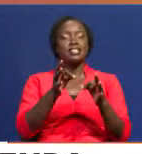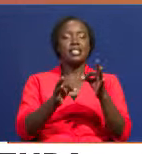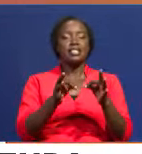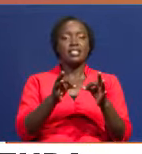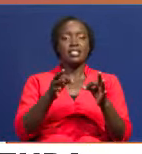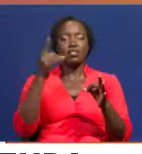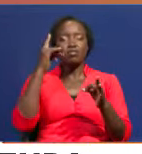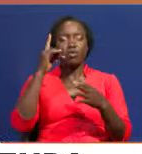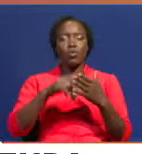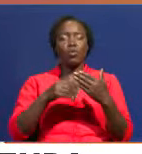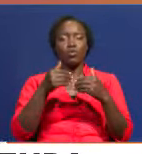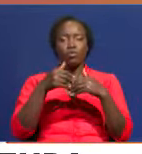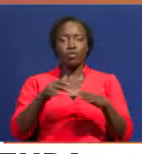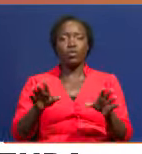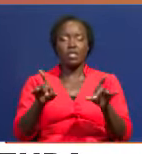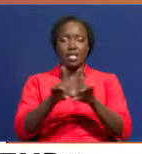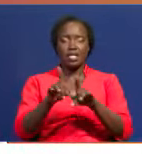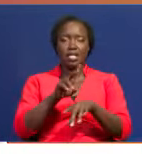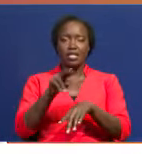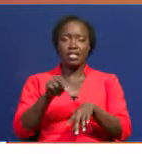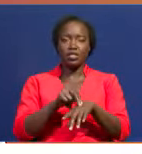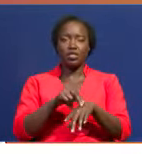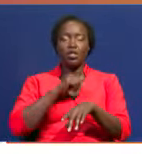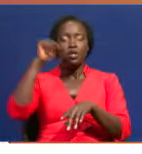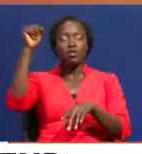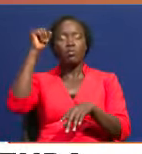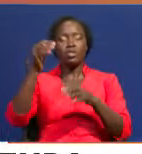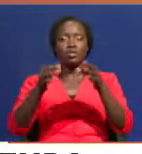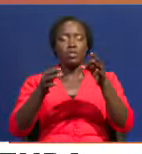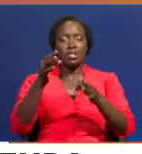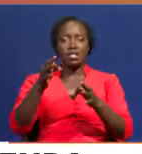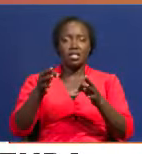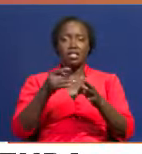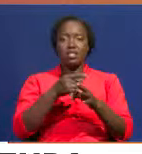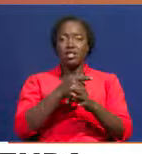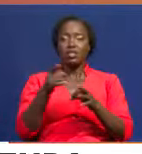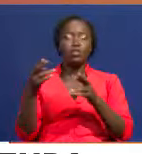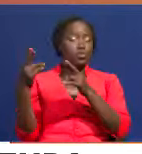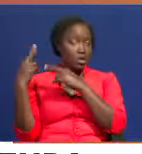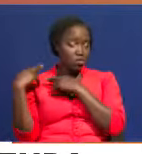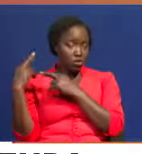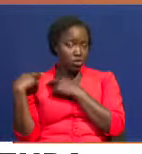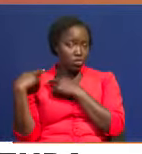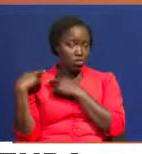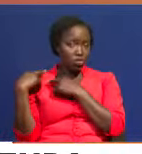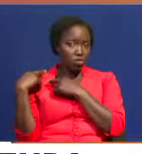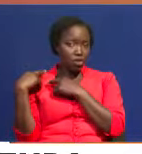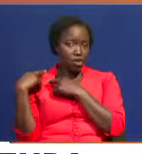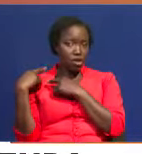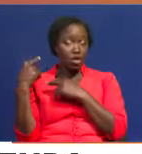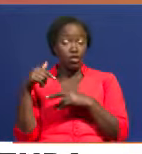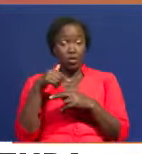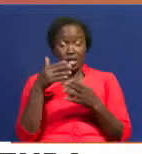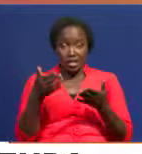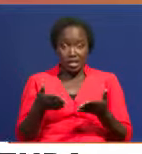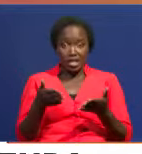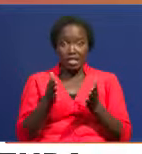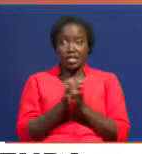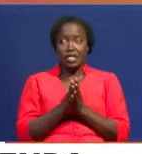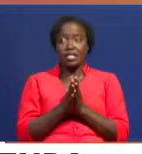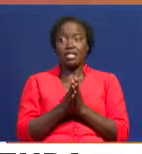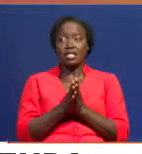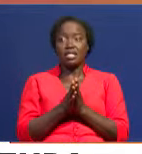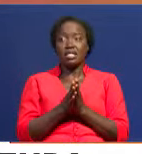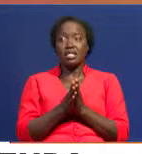for what we've lost as a nation. Political justice, those who have been responsible for us getting where we are right now. These are the crooked